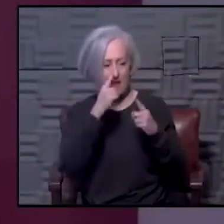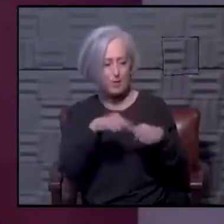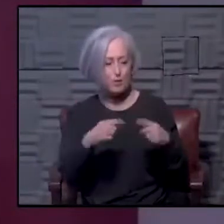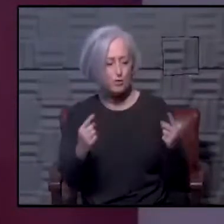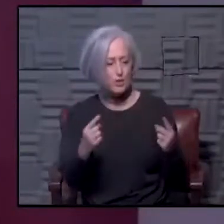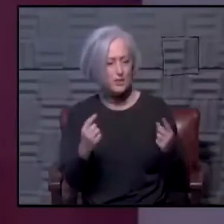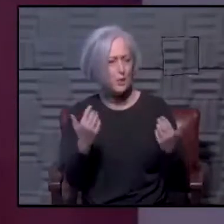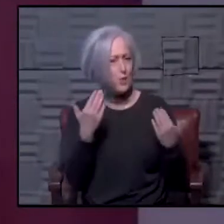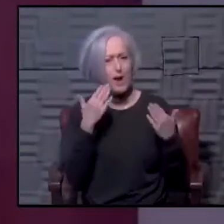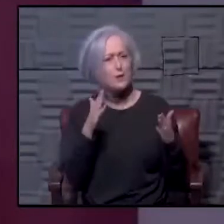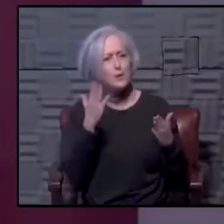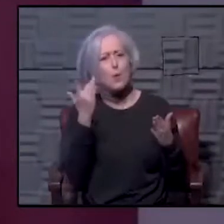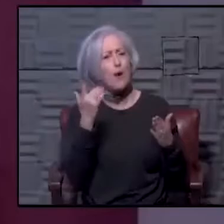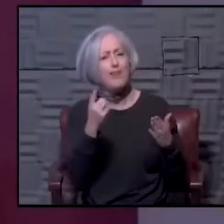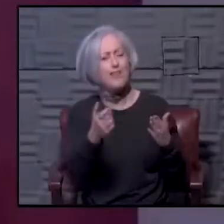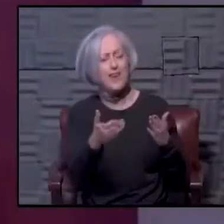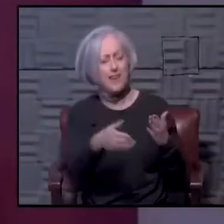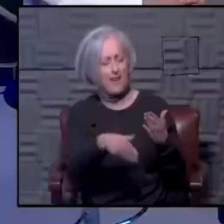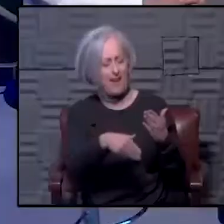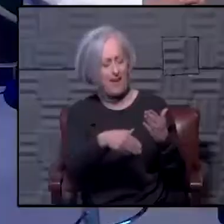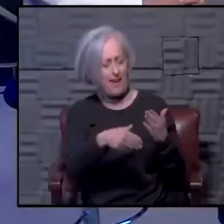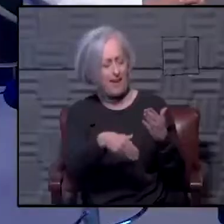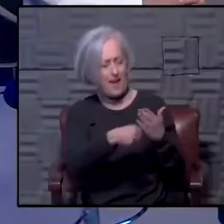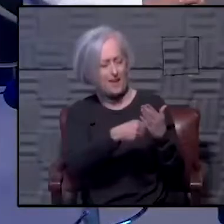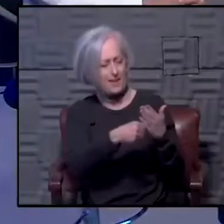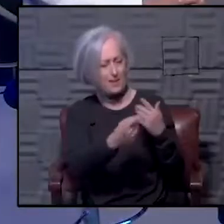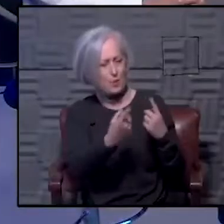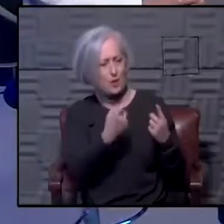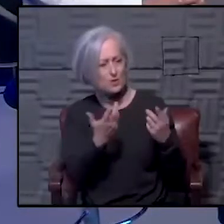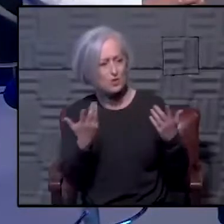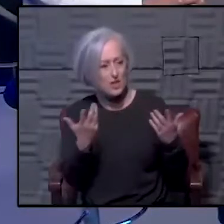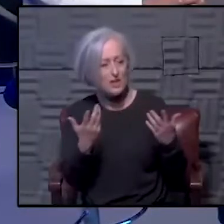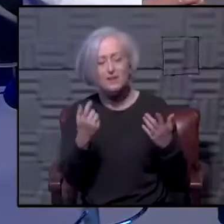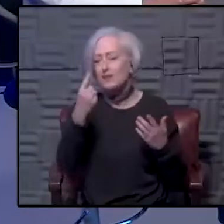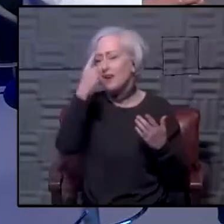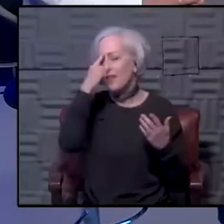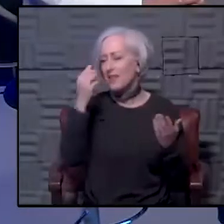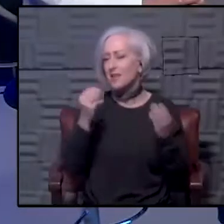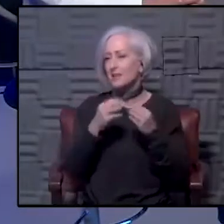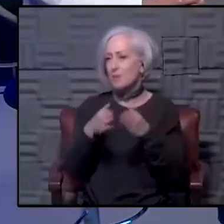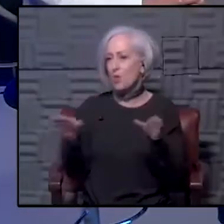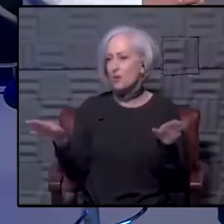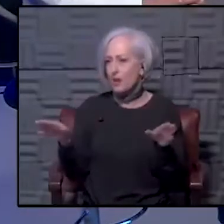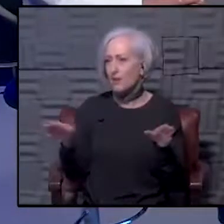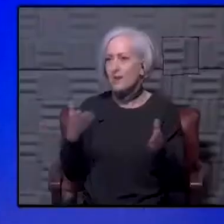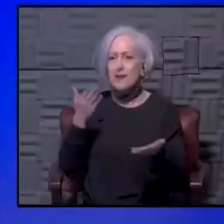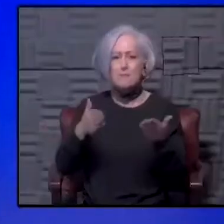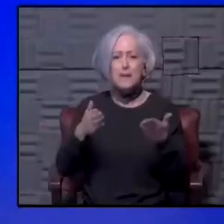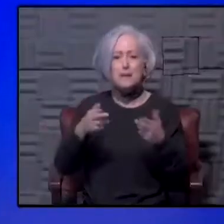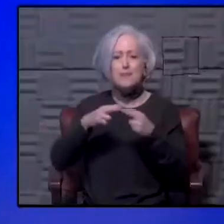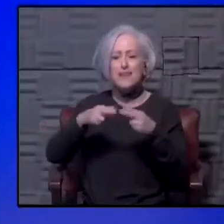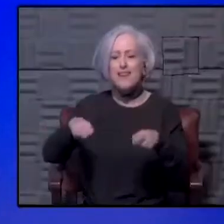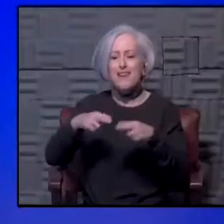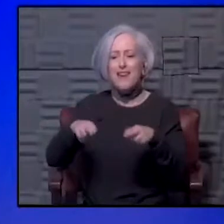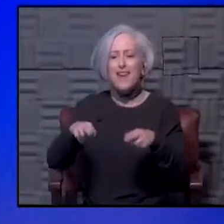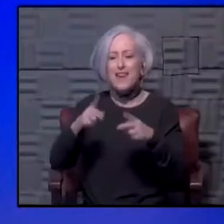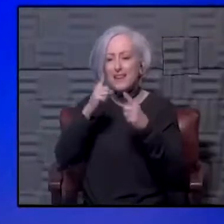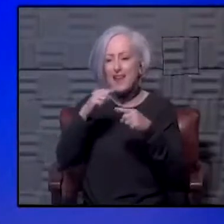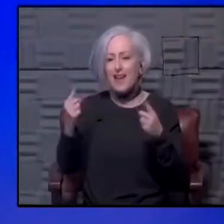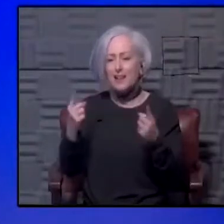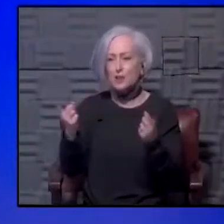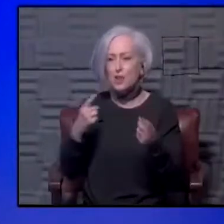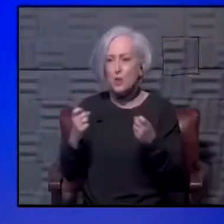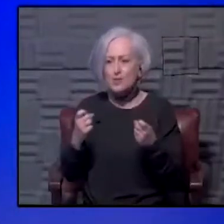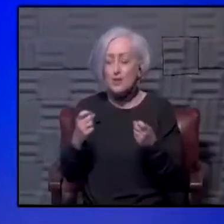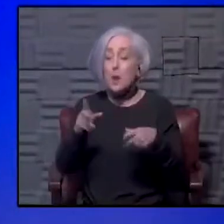of asking that question. I think with it's this probably vaccine. just a generic question. You know, there may be an egg allergy question on there too, but people with egg allergies are